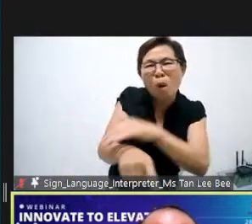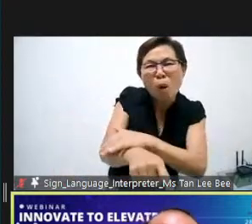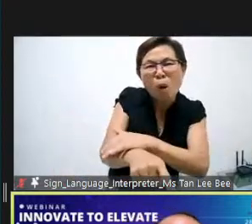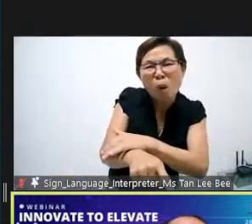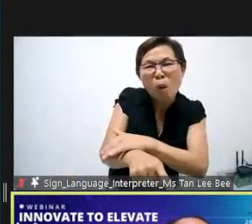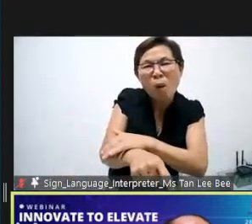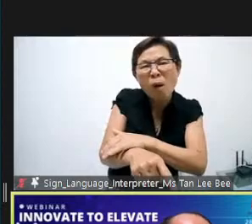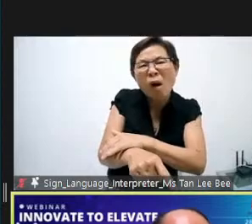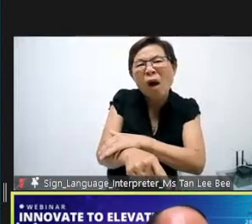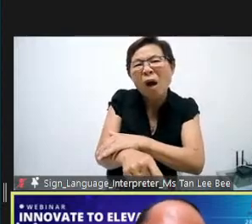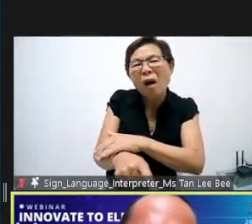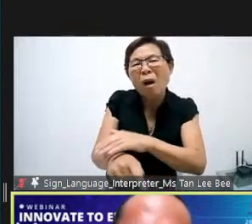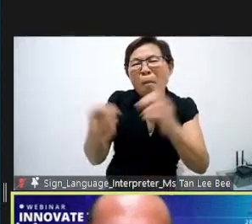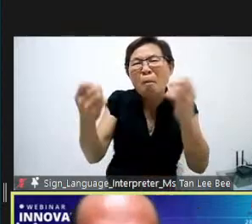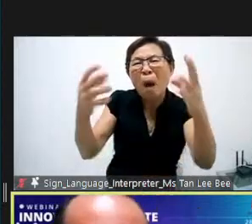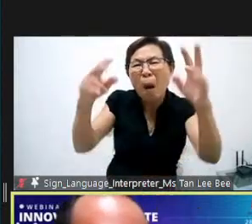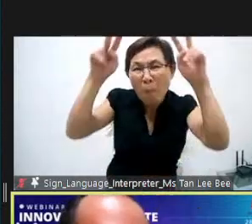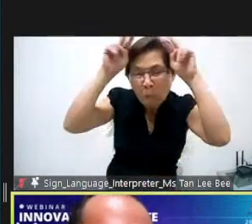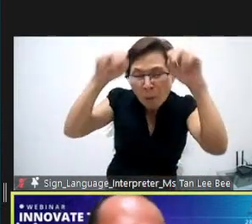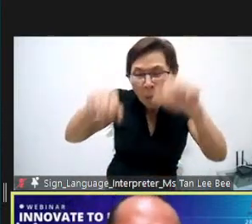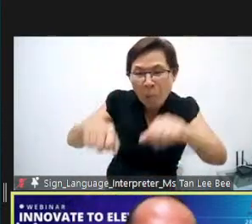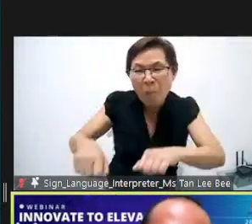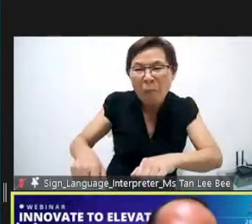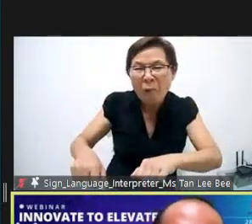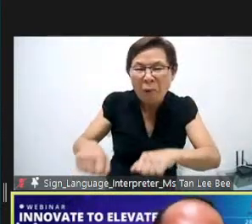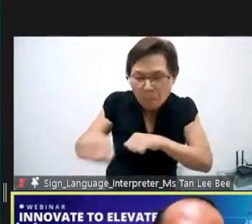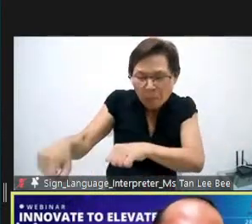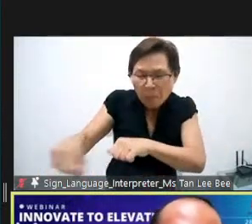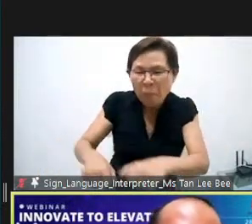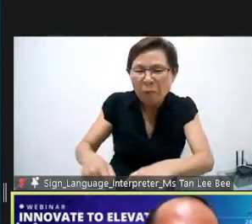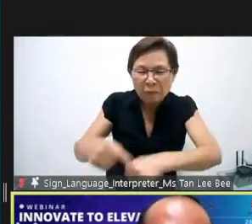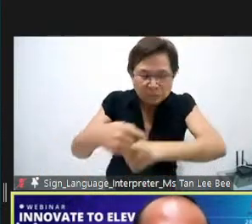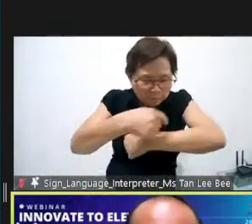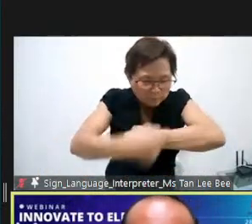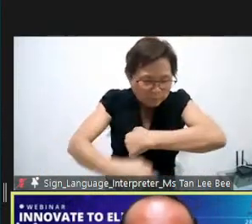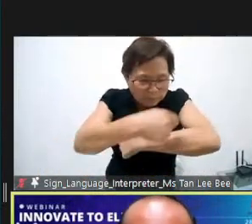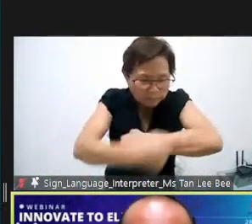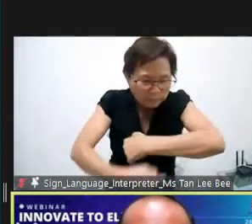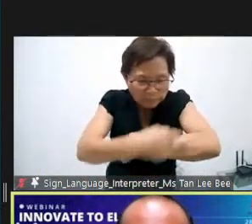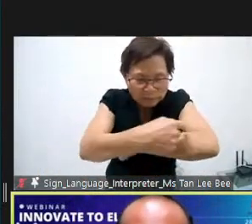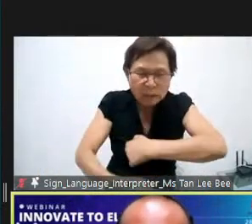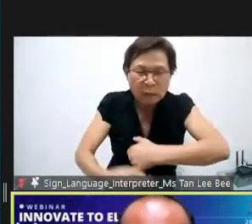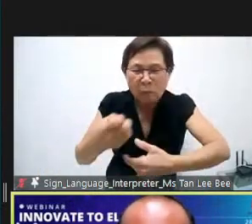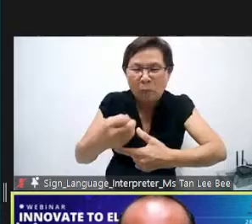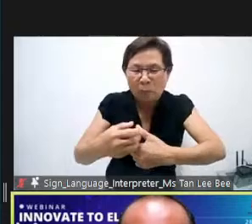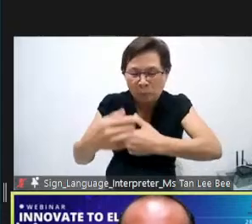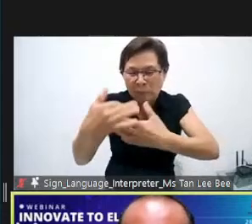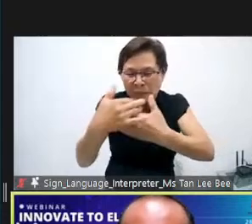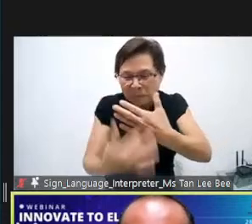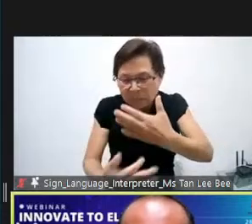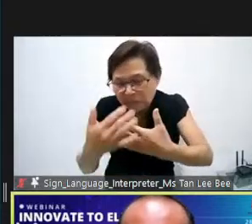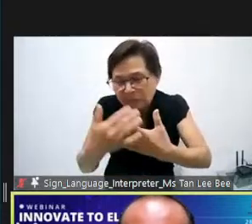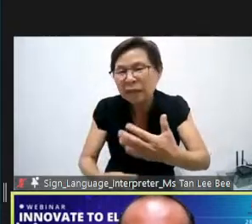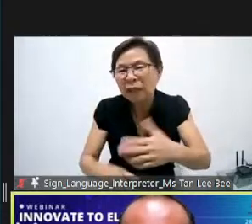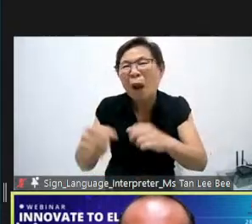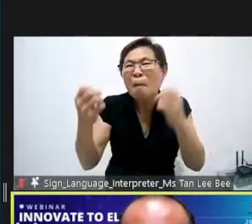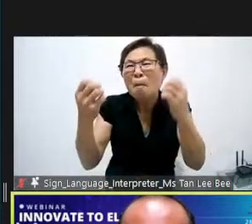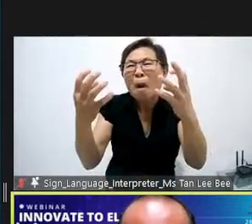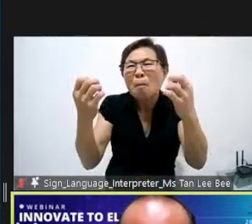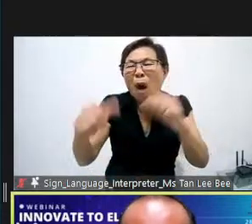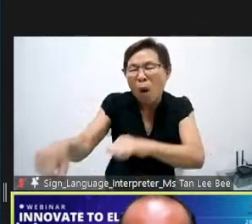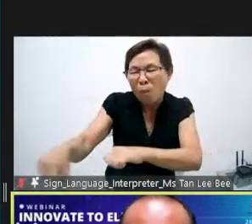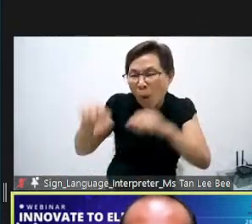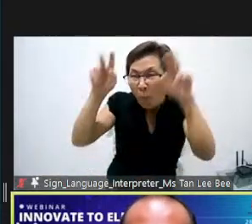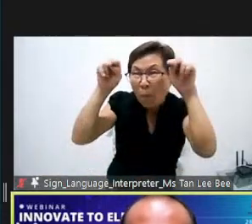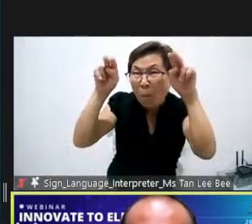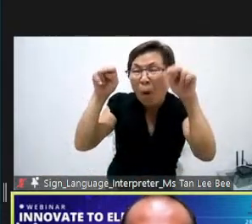by skin disorder, even injured by gas, and then most of the